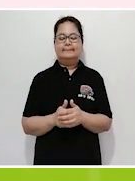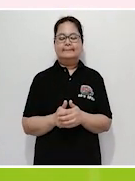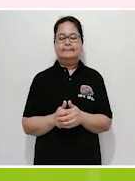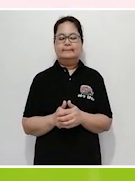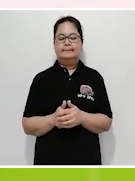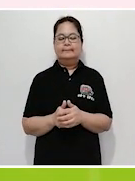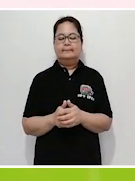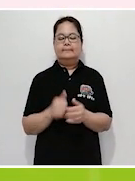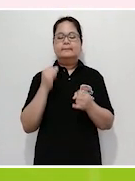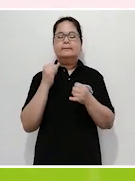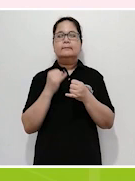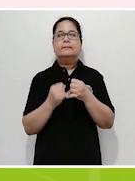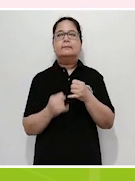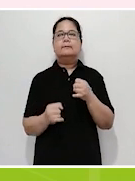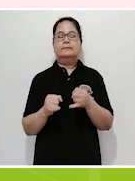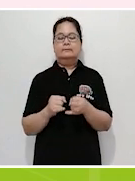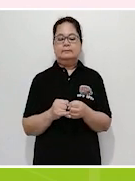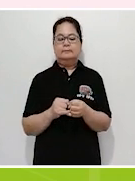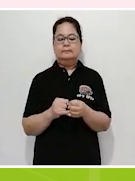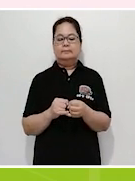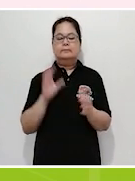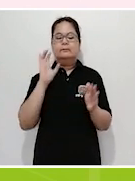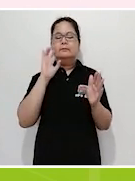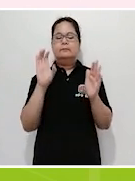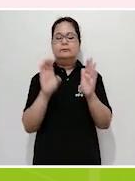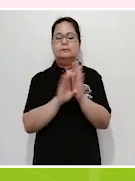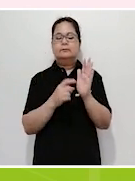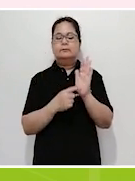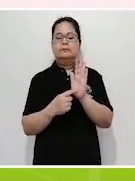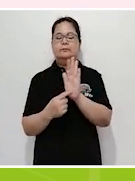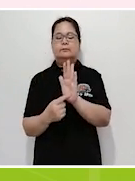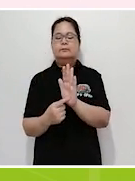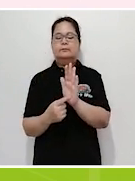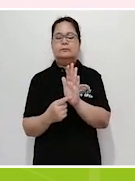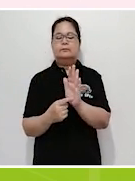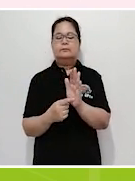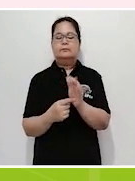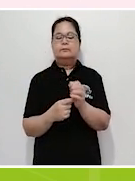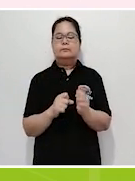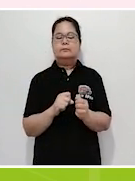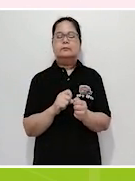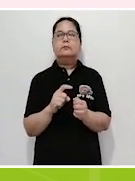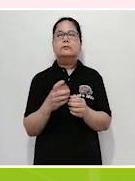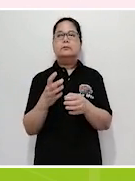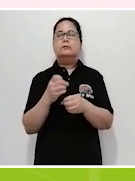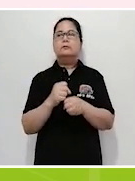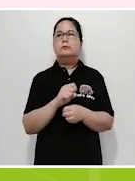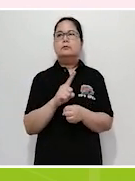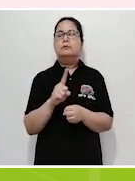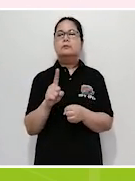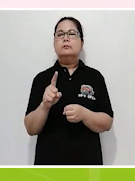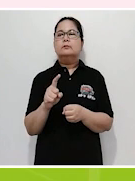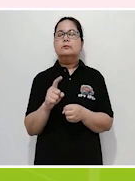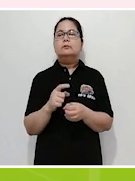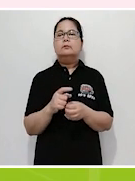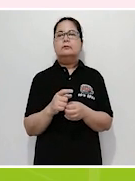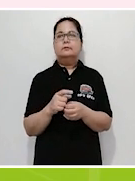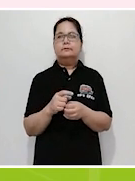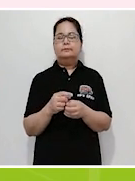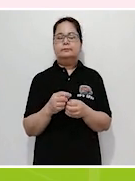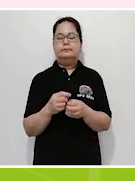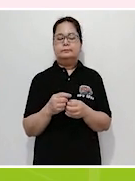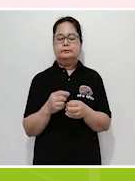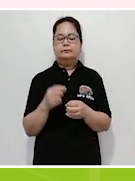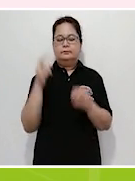That is great! The last one is the picture that shows they got all the treasures